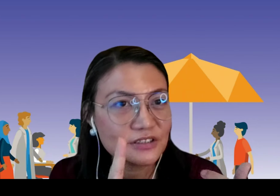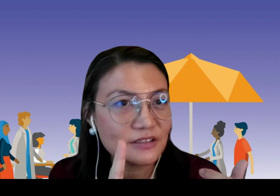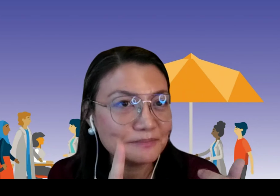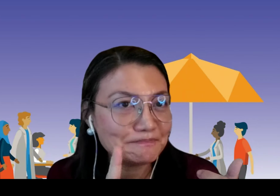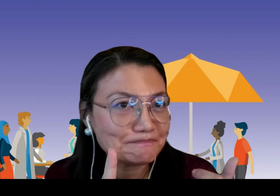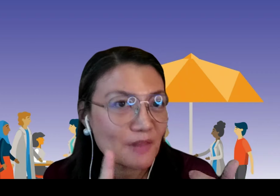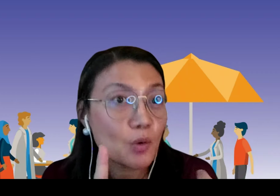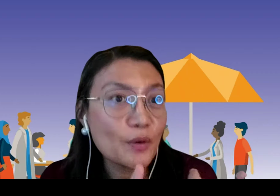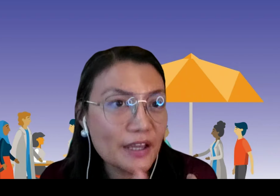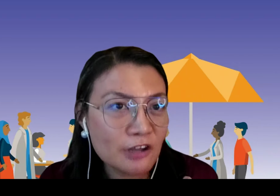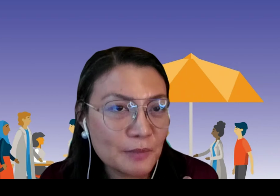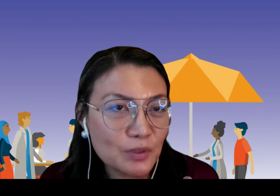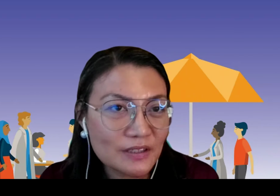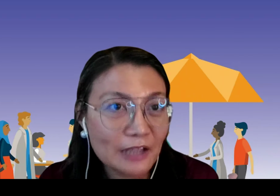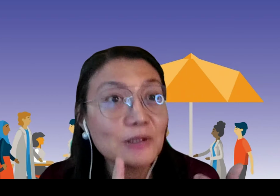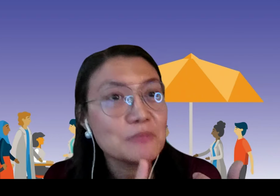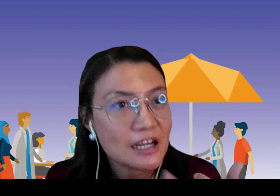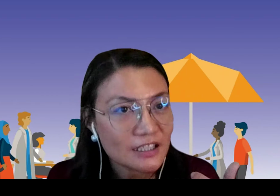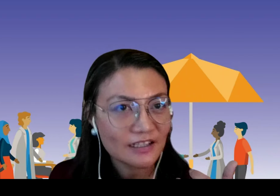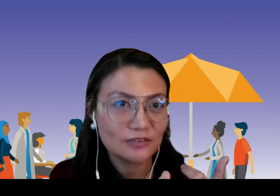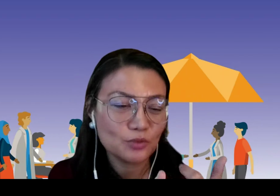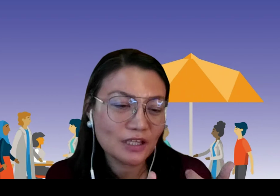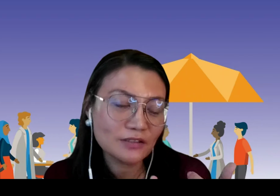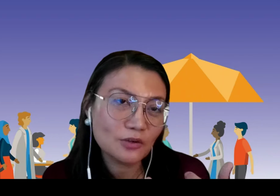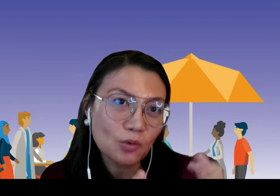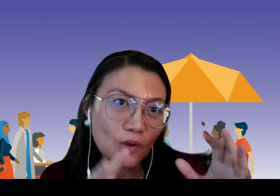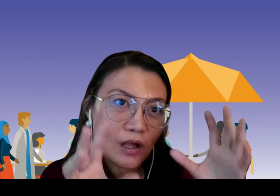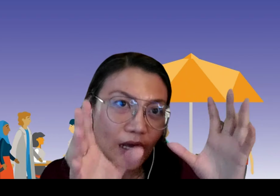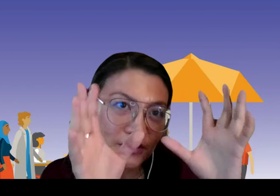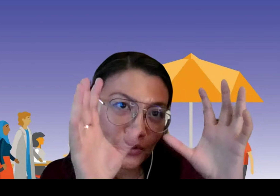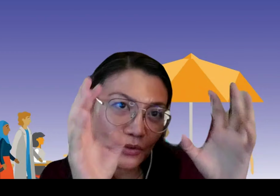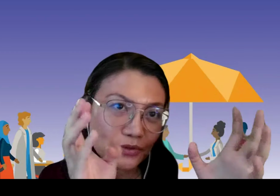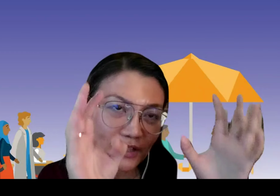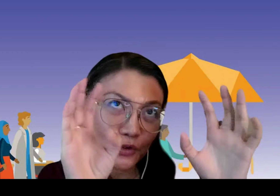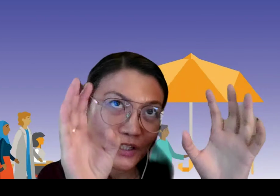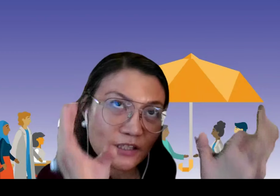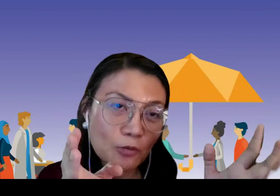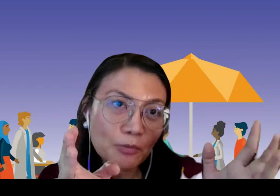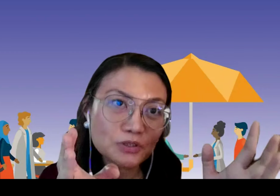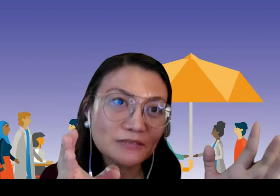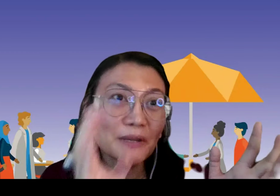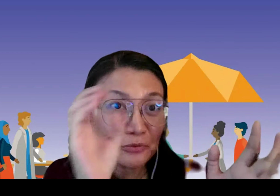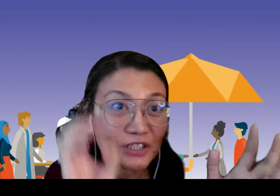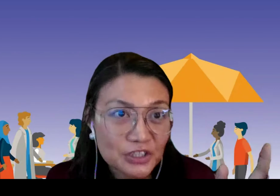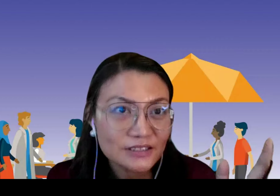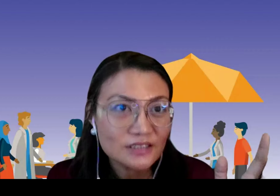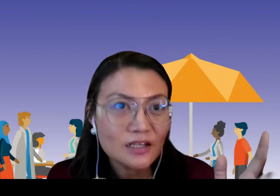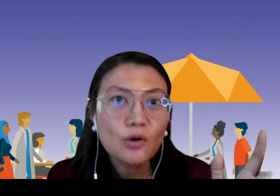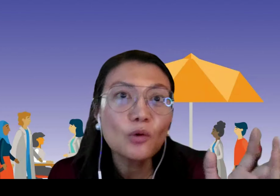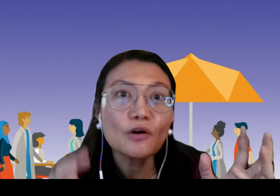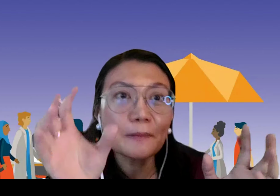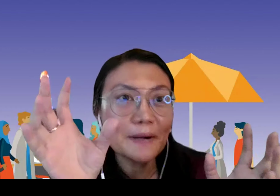age, the economic quintile. But beyond that, we can go, you can decompose it by